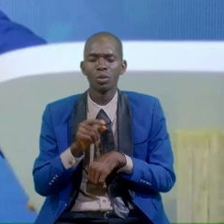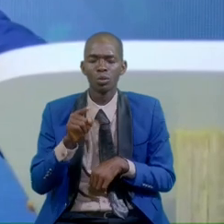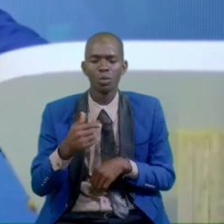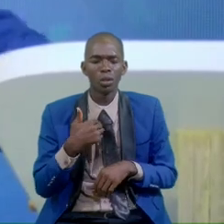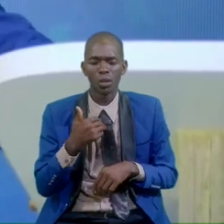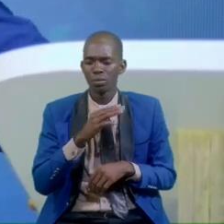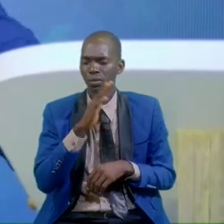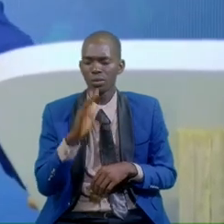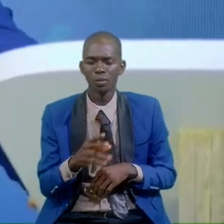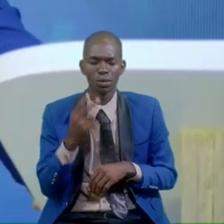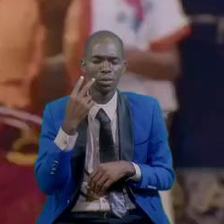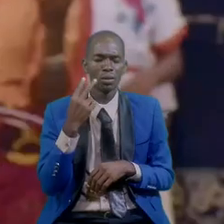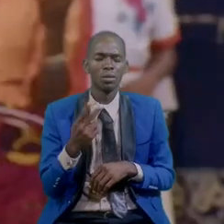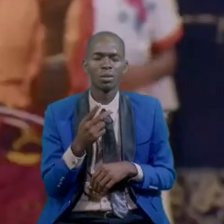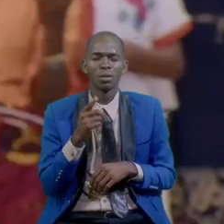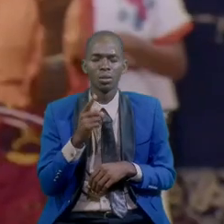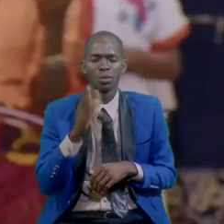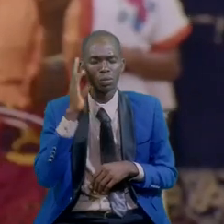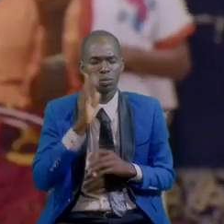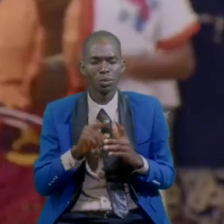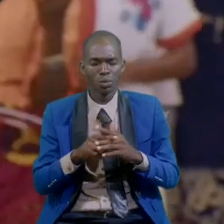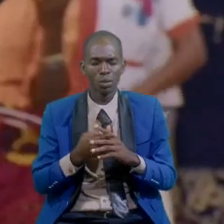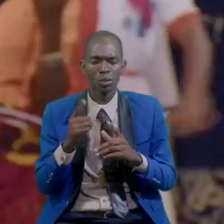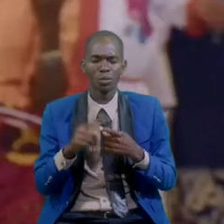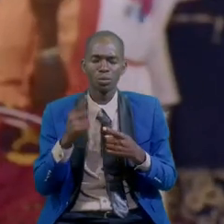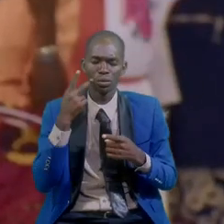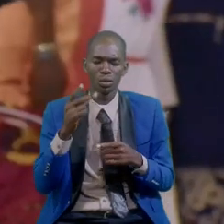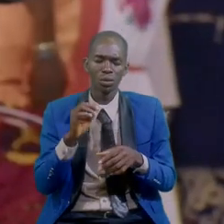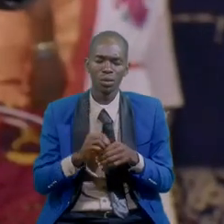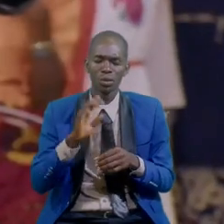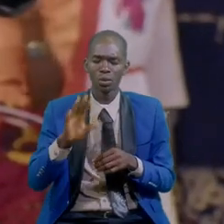seen. Amen. You begin to see in your ministry. Amen.